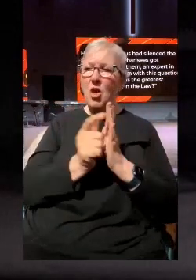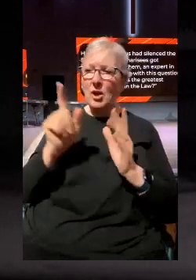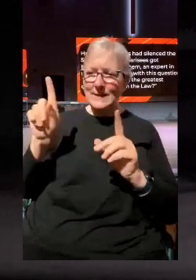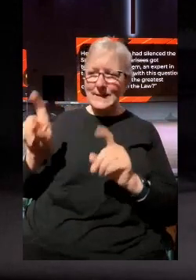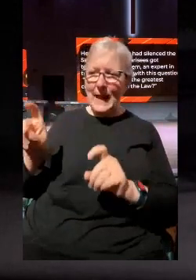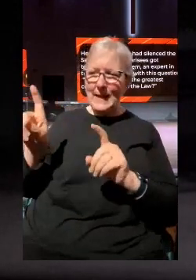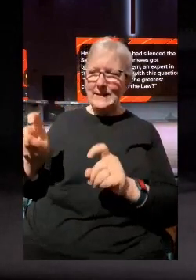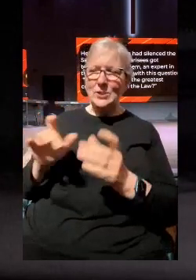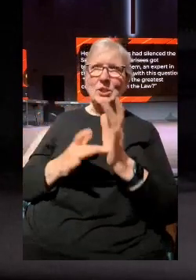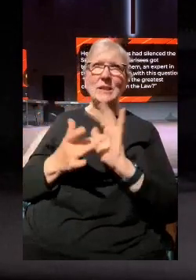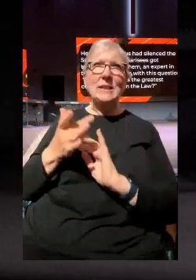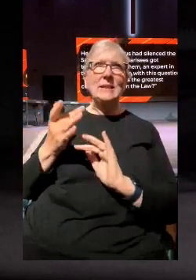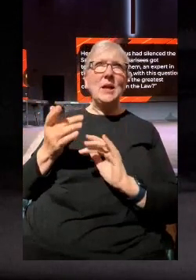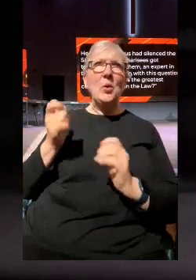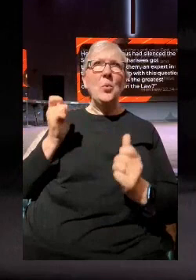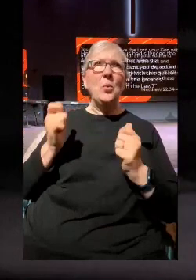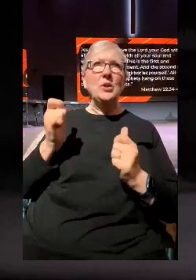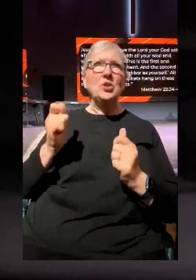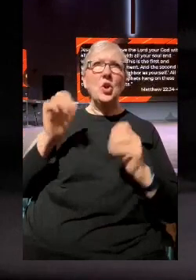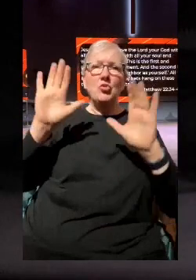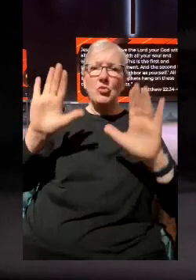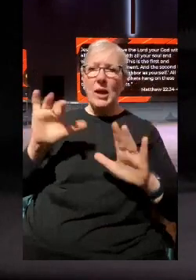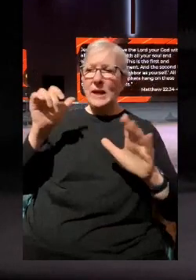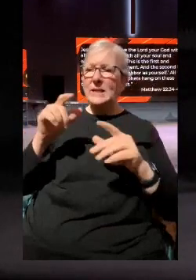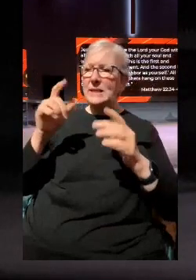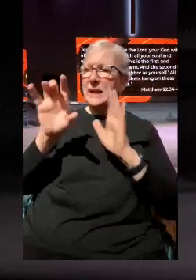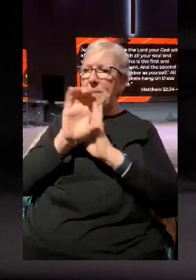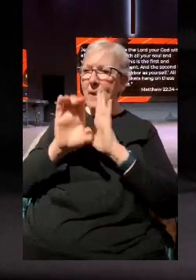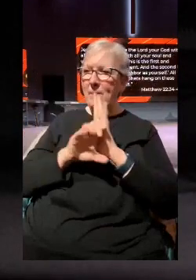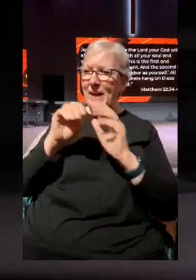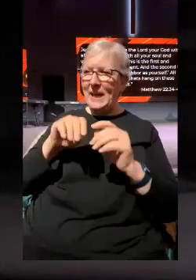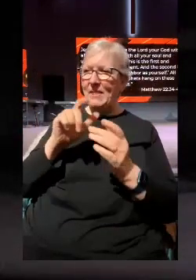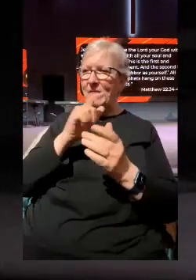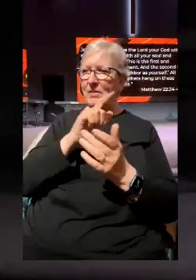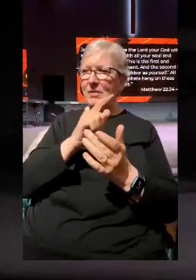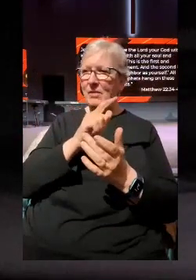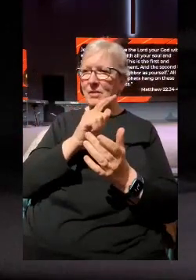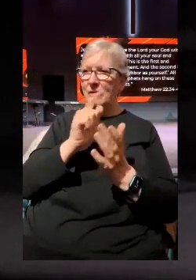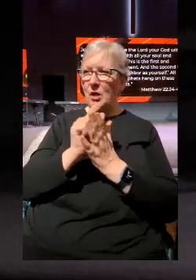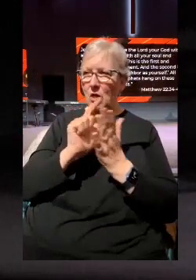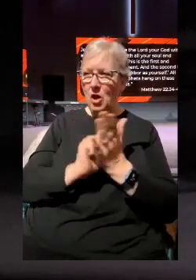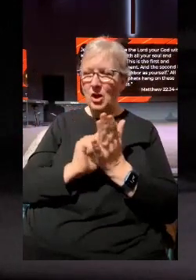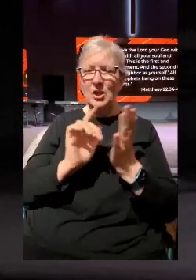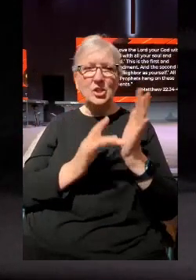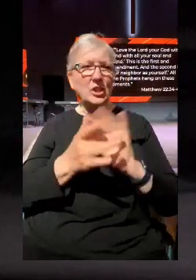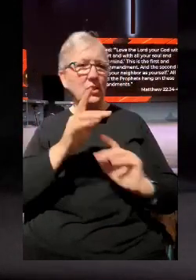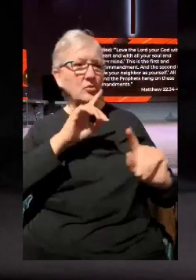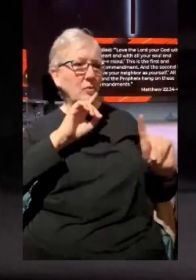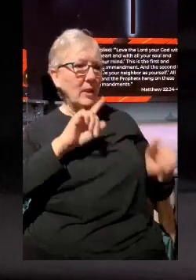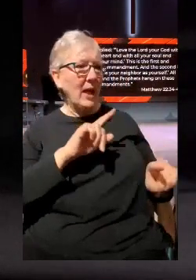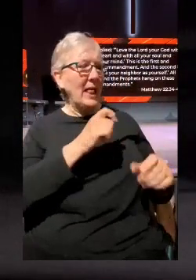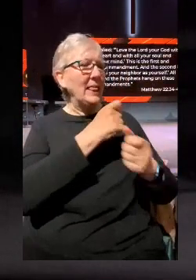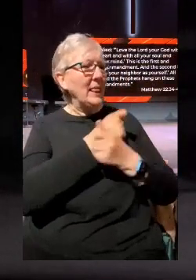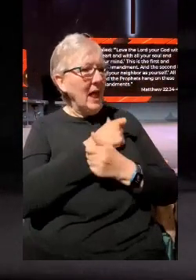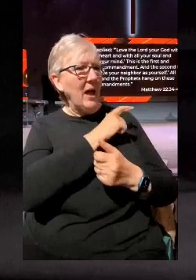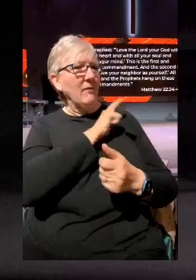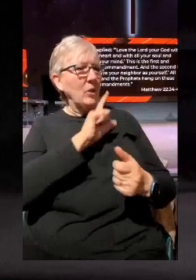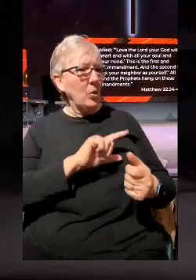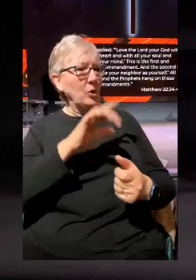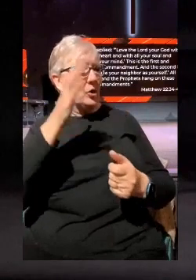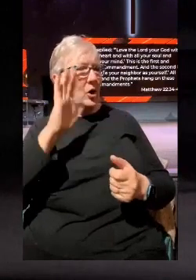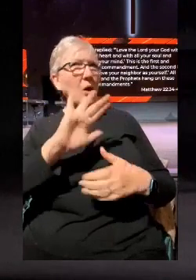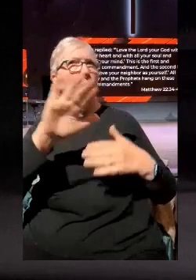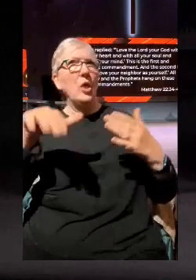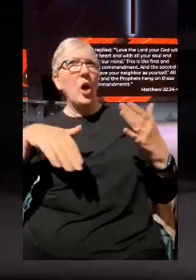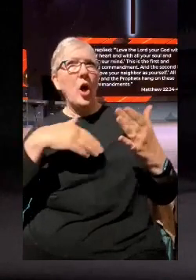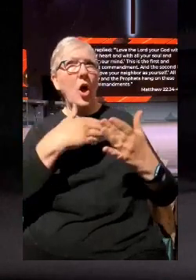greatest commandment in the law? Jesus replied, love the Lord your God with all your heart and with all your soul and with all your mind. This is the first